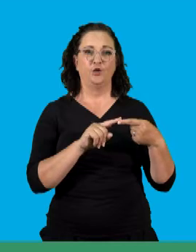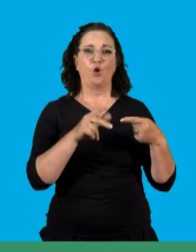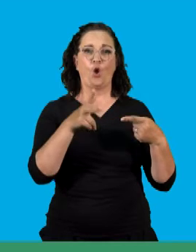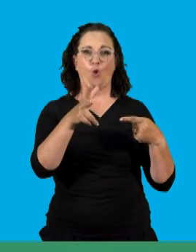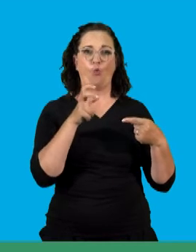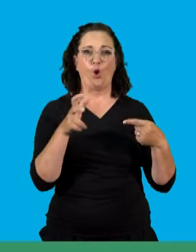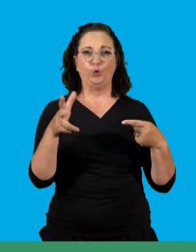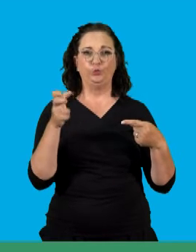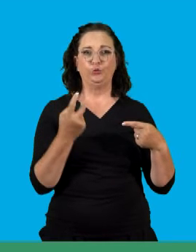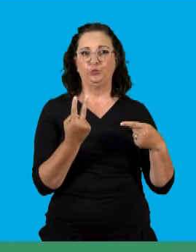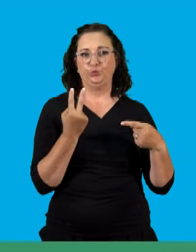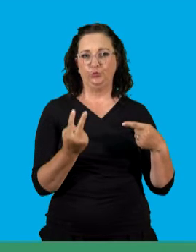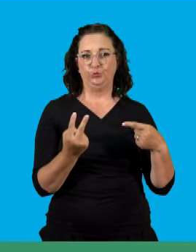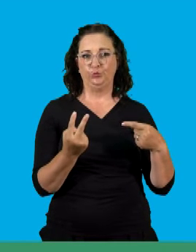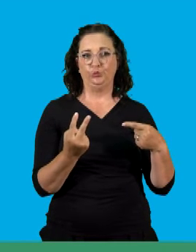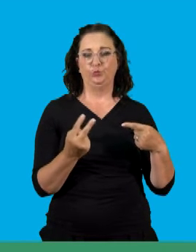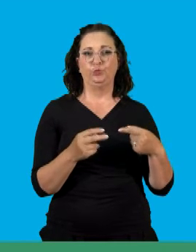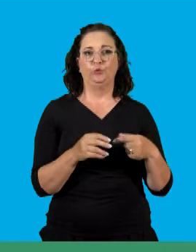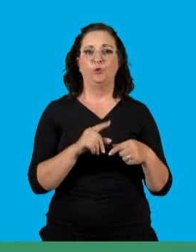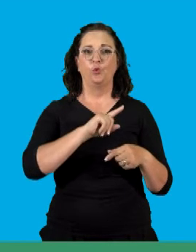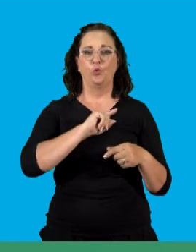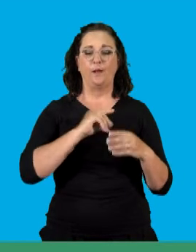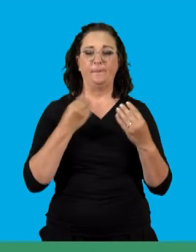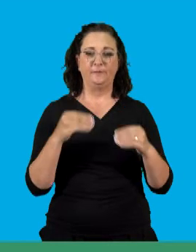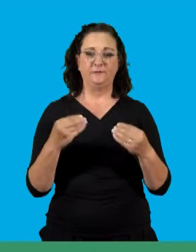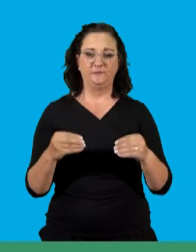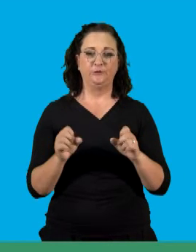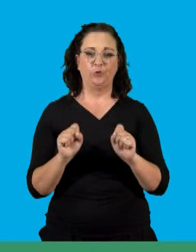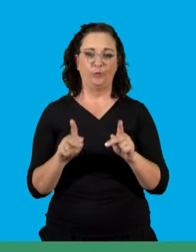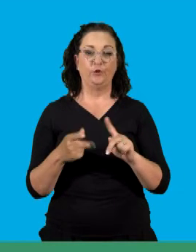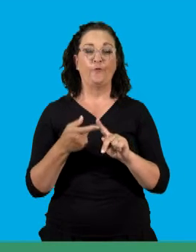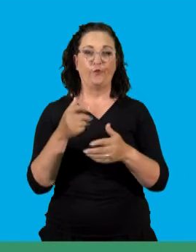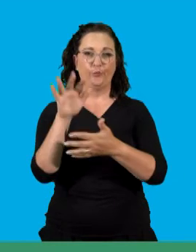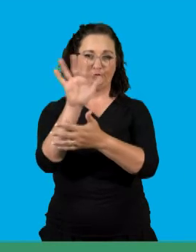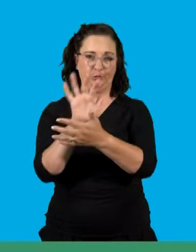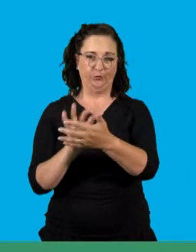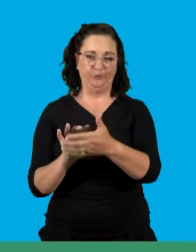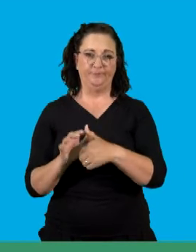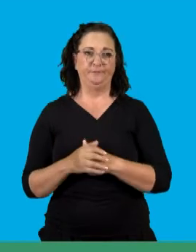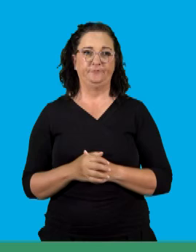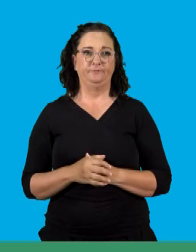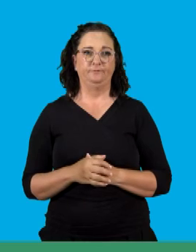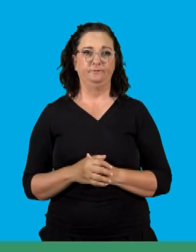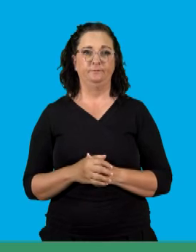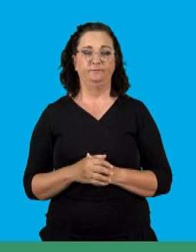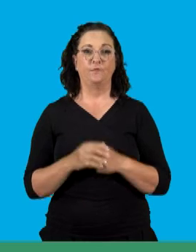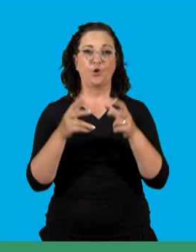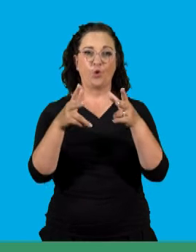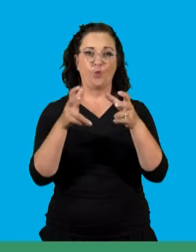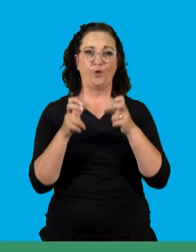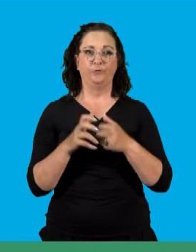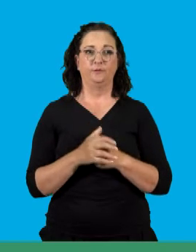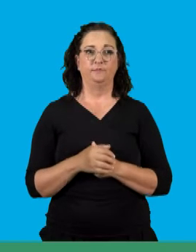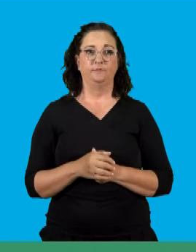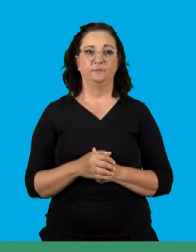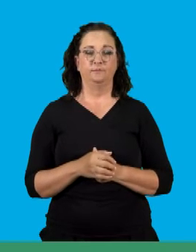code 2 steps for identifying business opportunities from the scenario. Right, so let